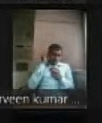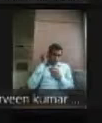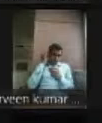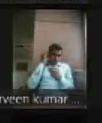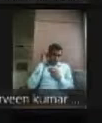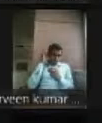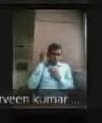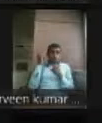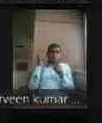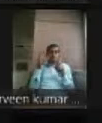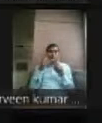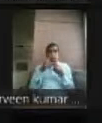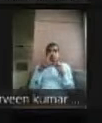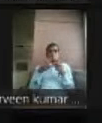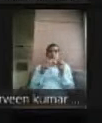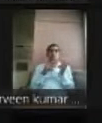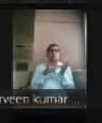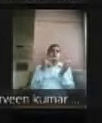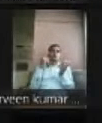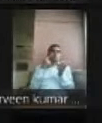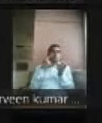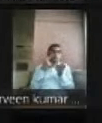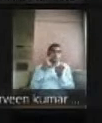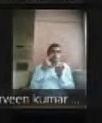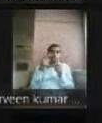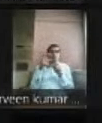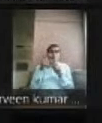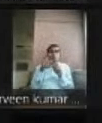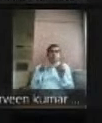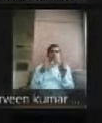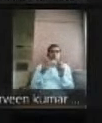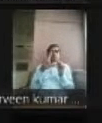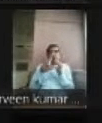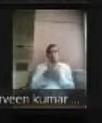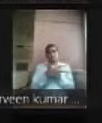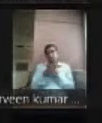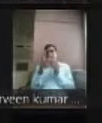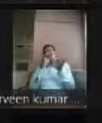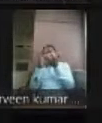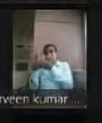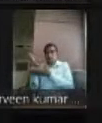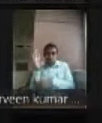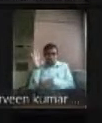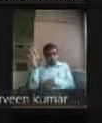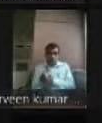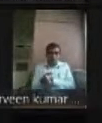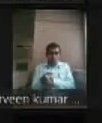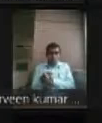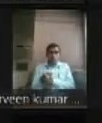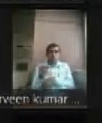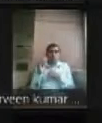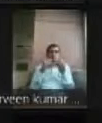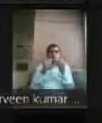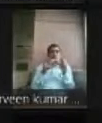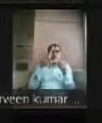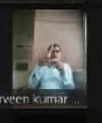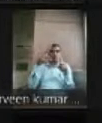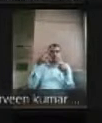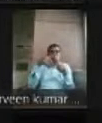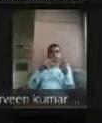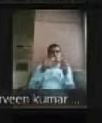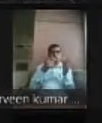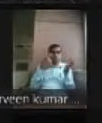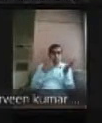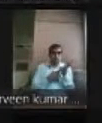Upadhyay urban housing schemes, where Bhubaneswar also has such houses, where such